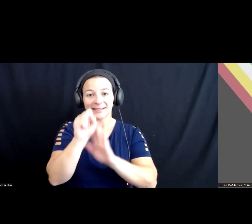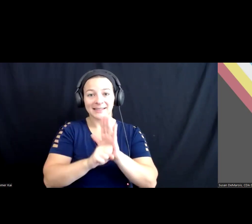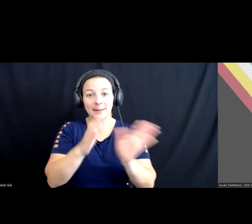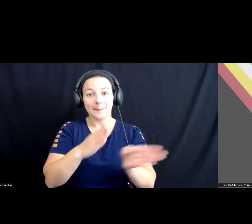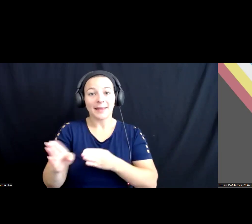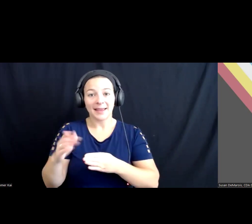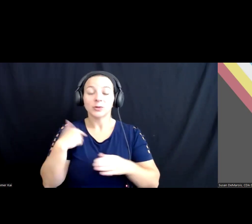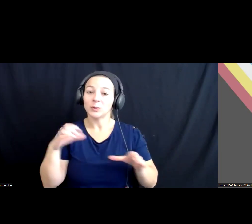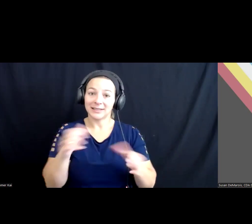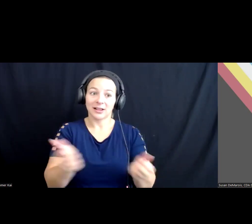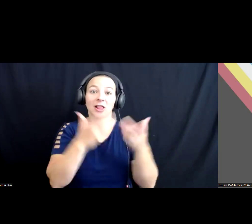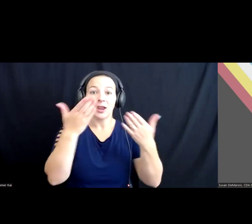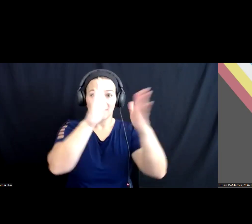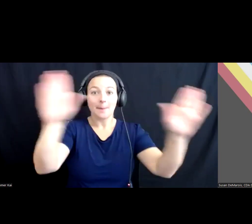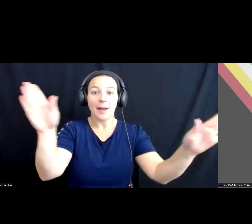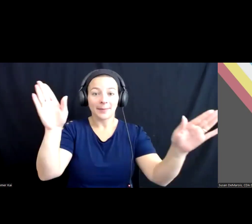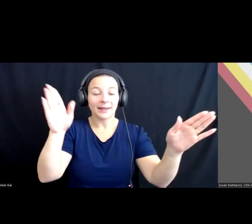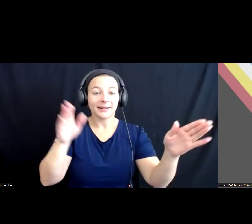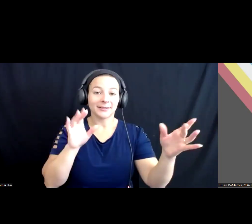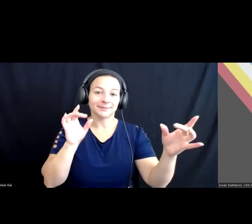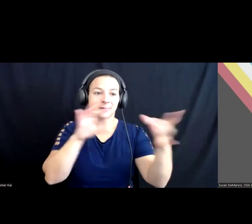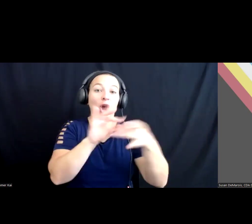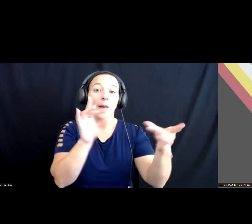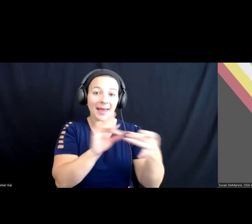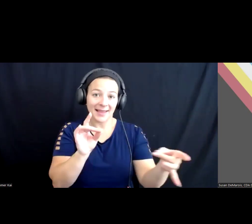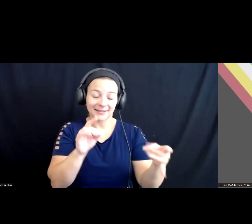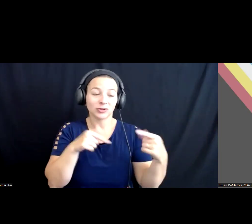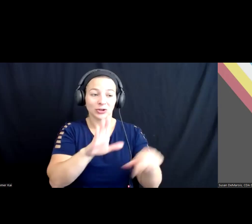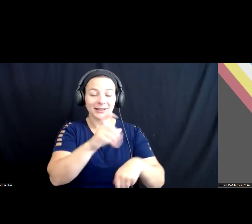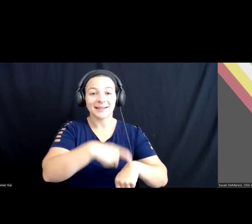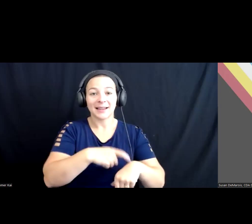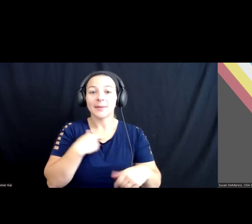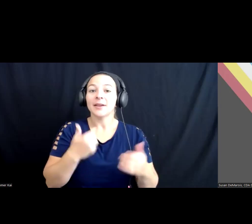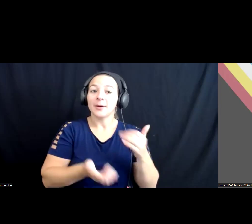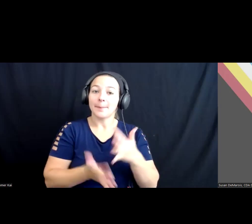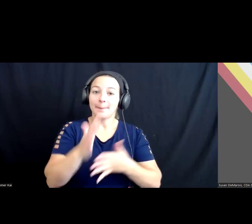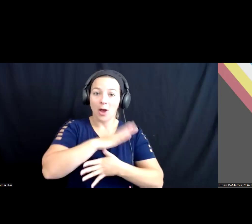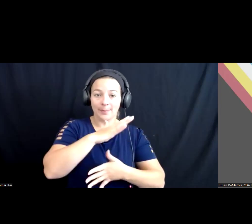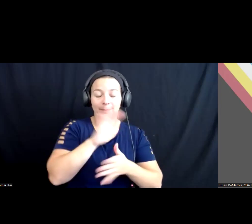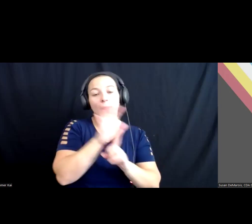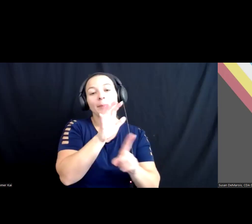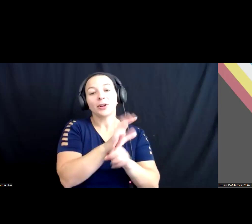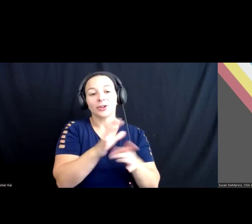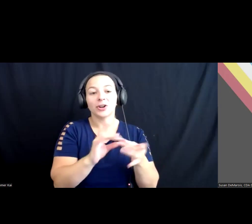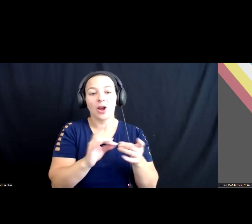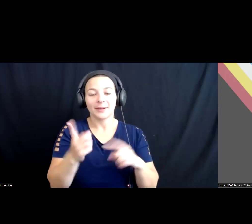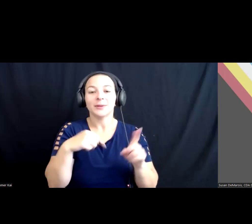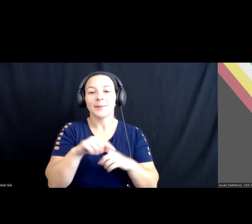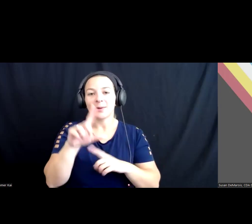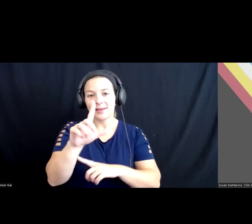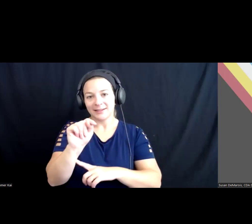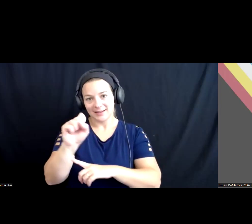public comment over a period of time. The leading comment that we heard was around LTSS